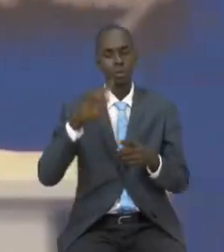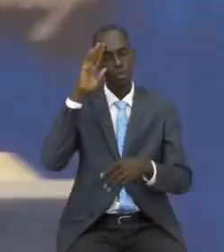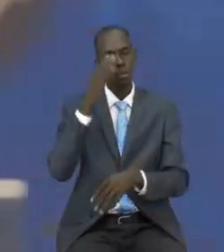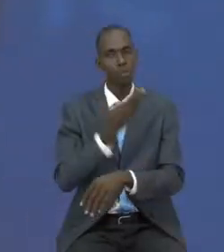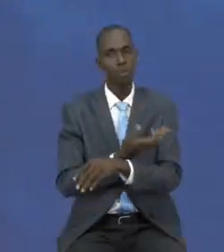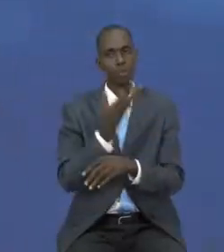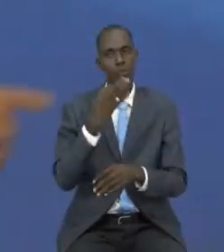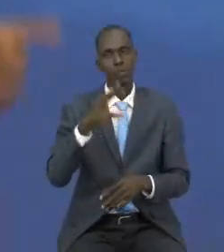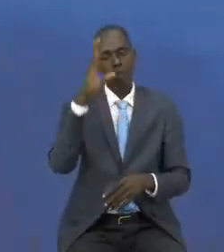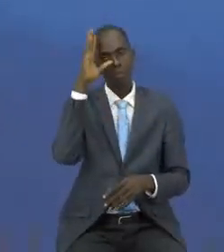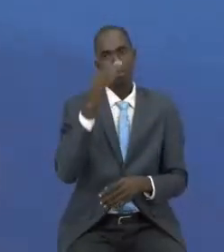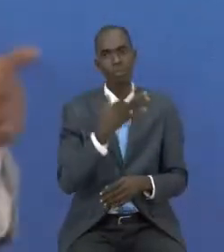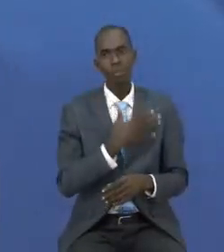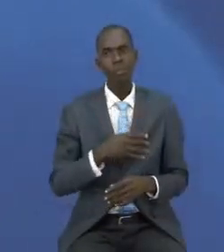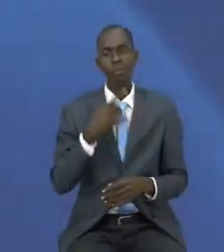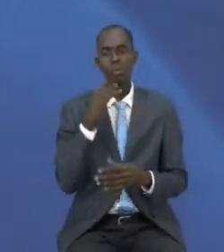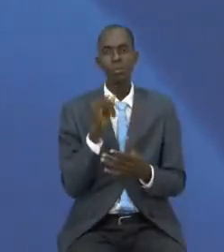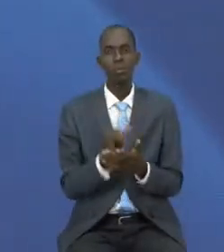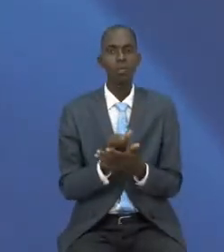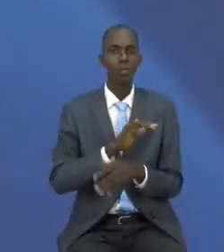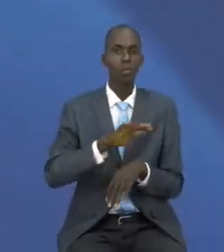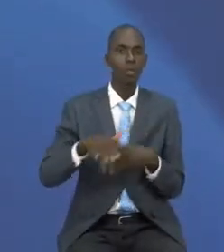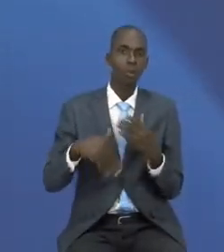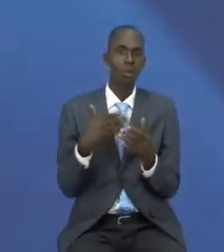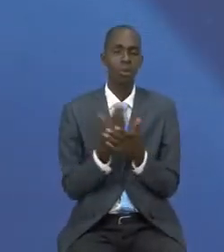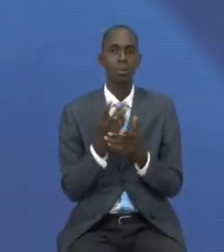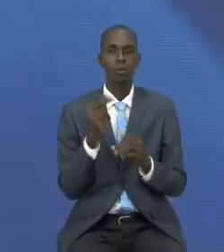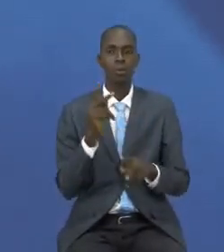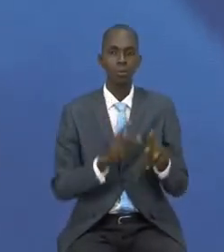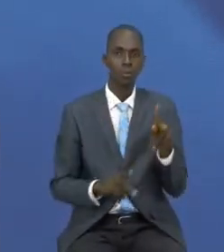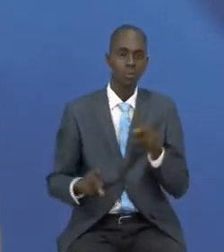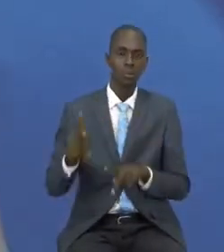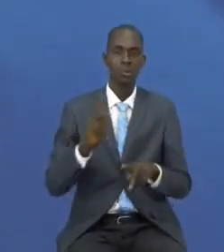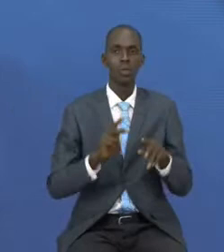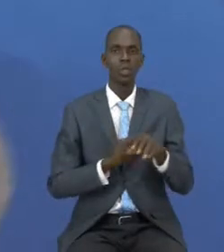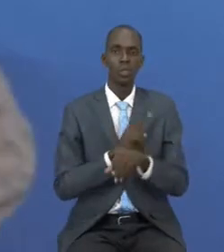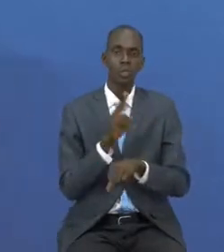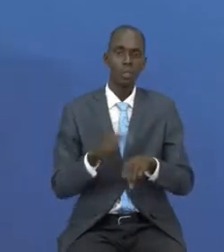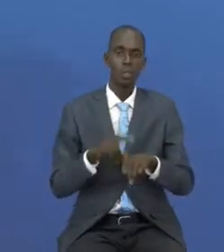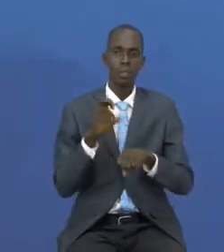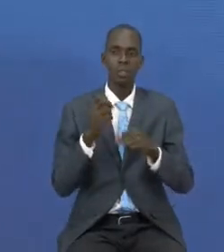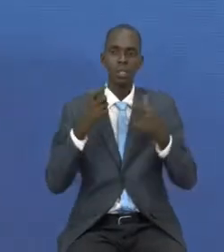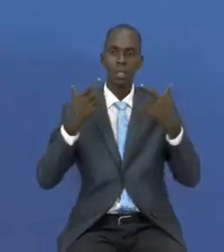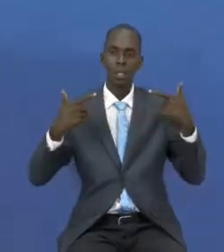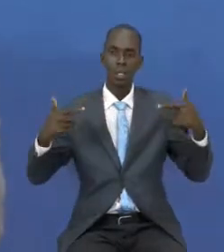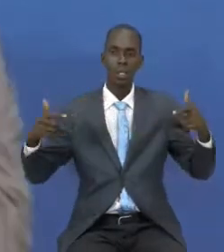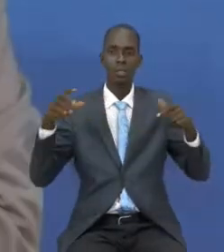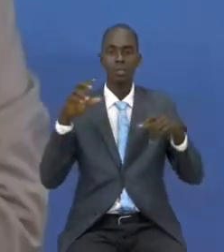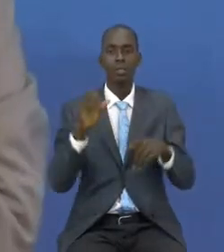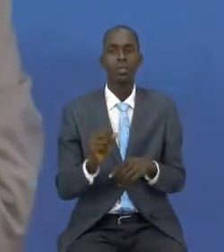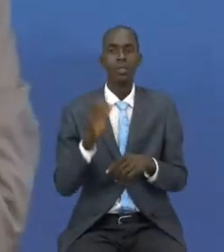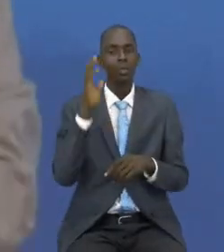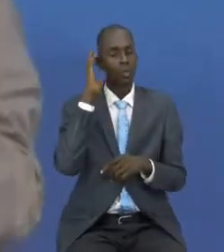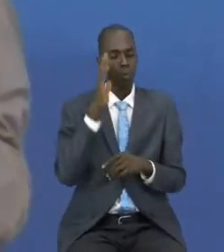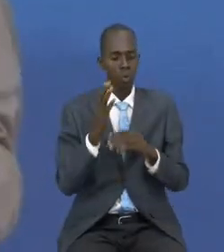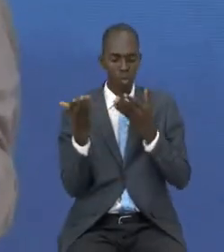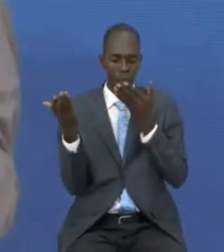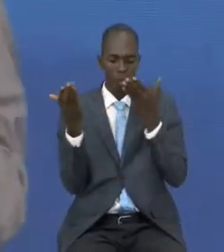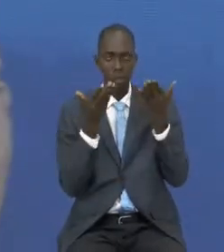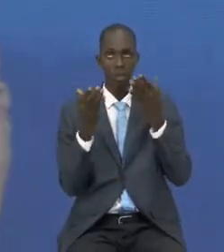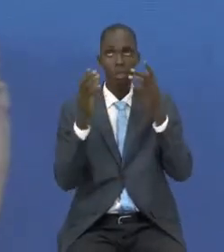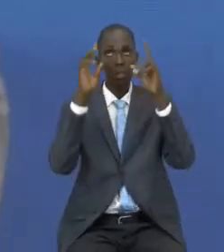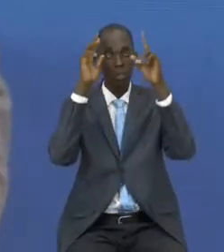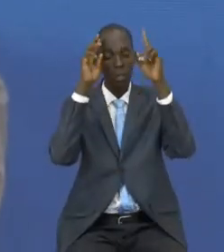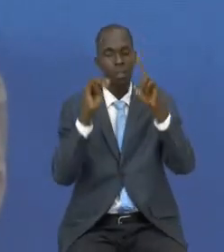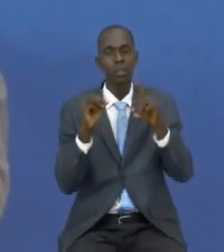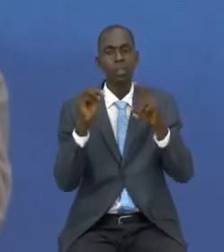And it says that all people, nations, languages should serve him. His